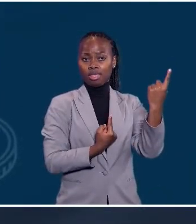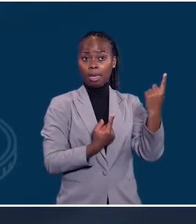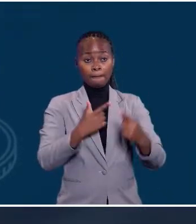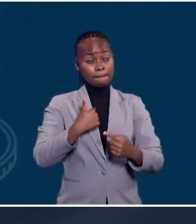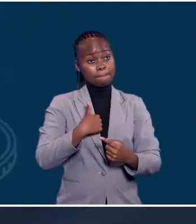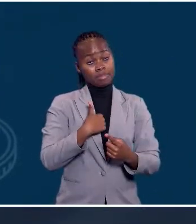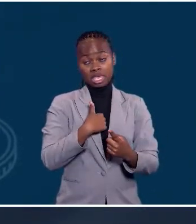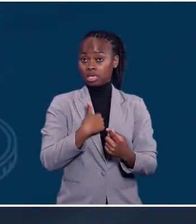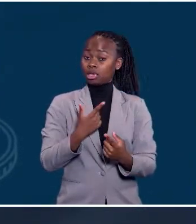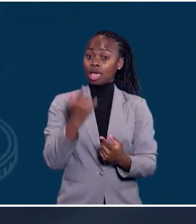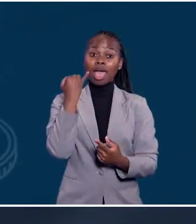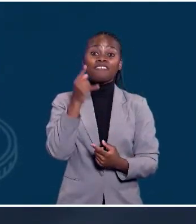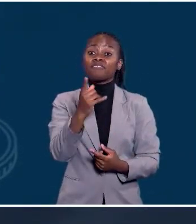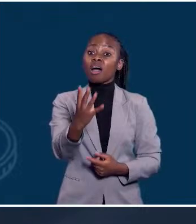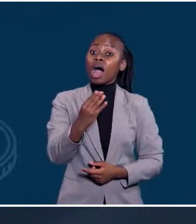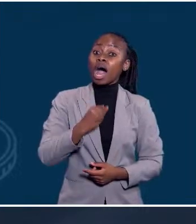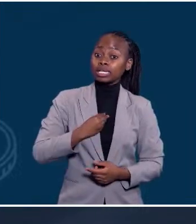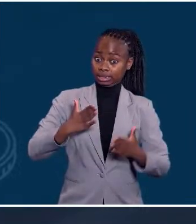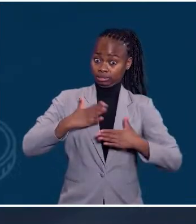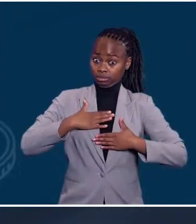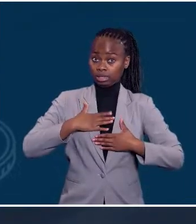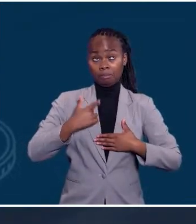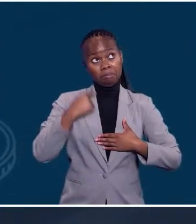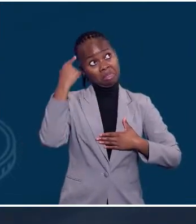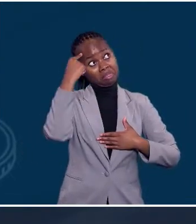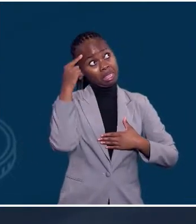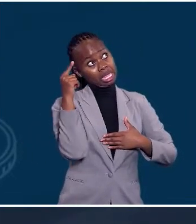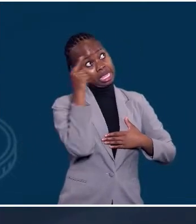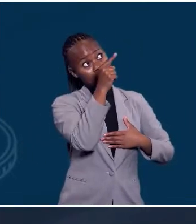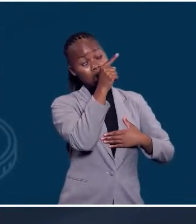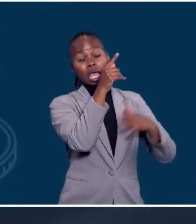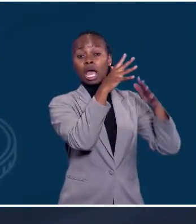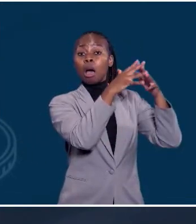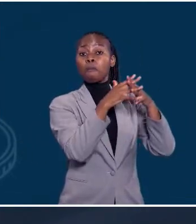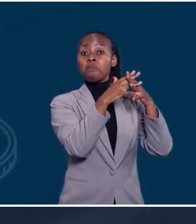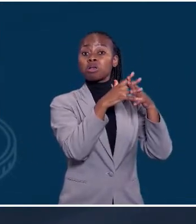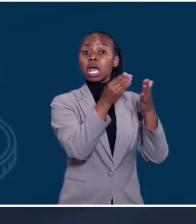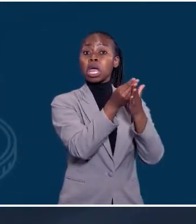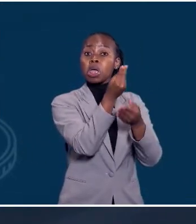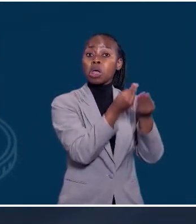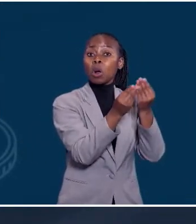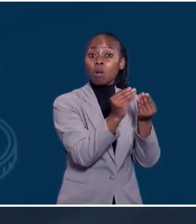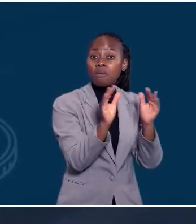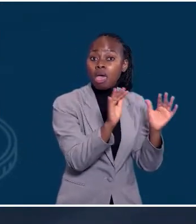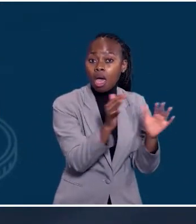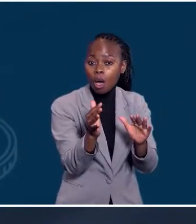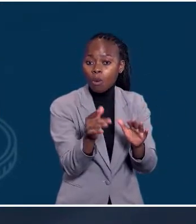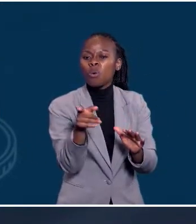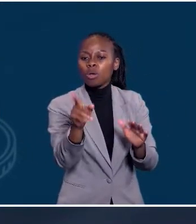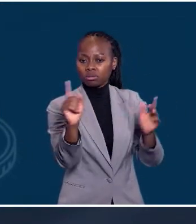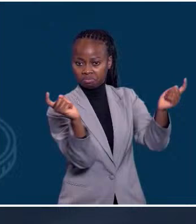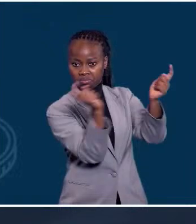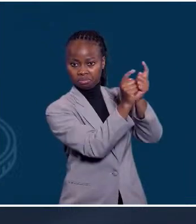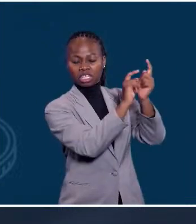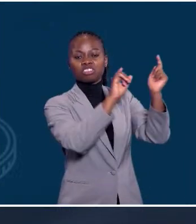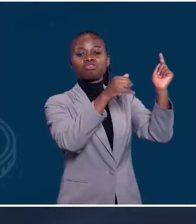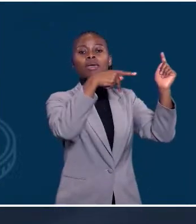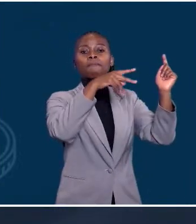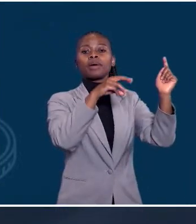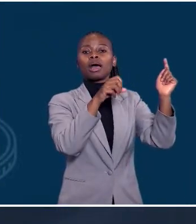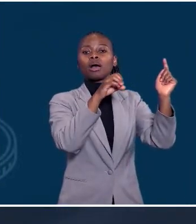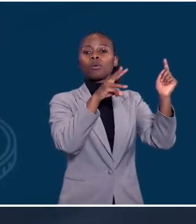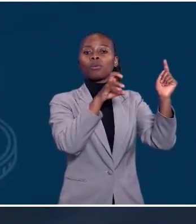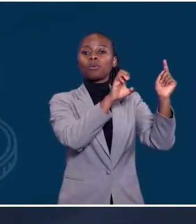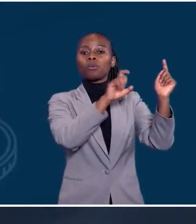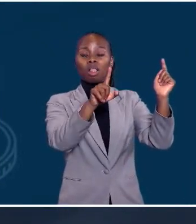economy, I will tell you the best person to say it is Jay Powell. And if you ask him, he will tell you, go and speak to Lesetja Kganyago about